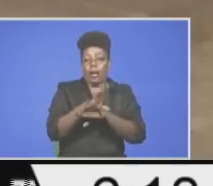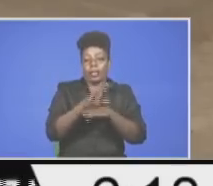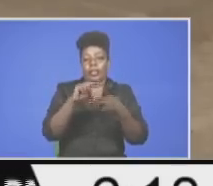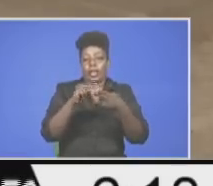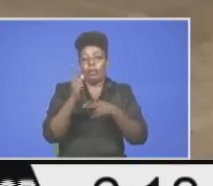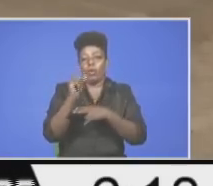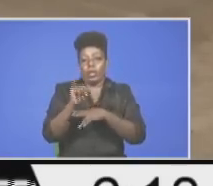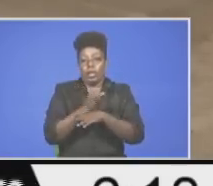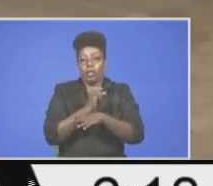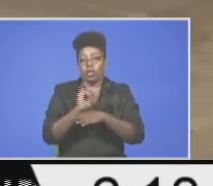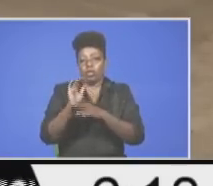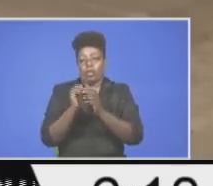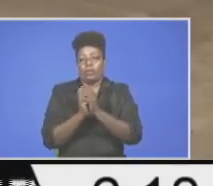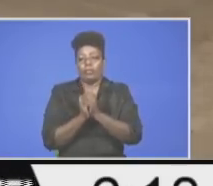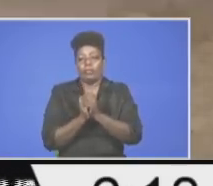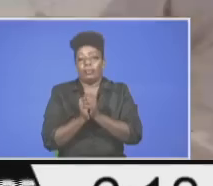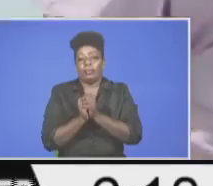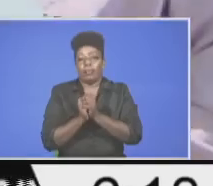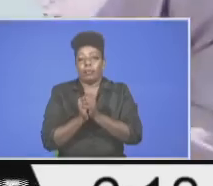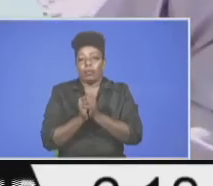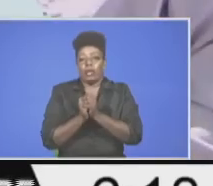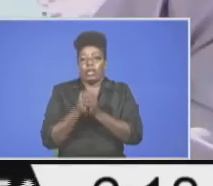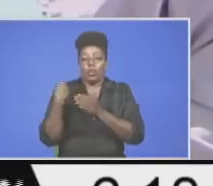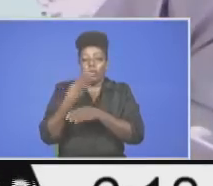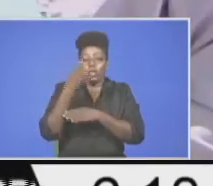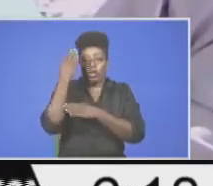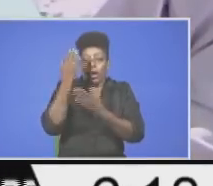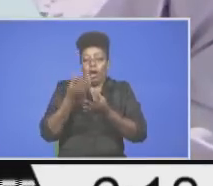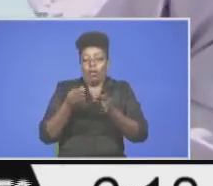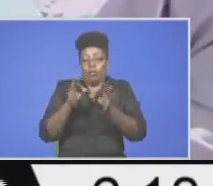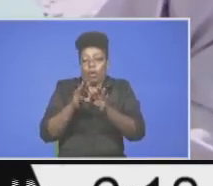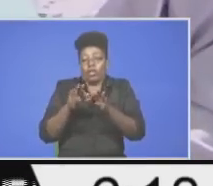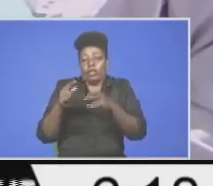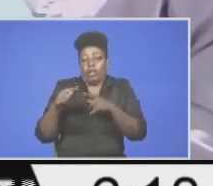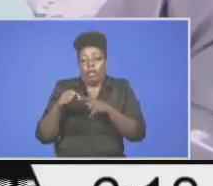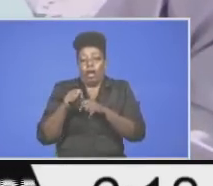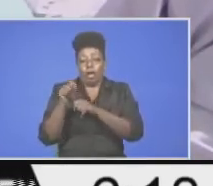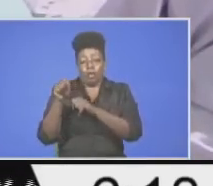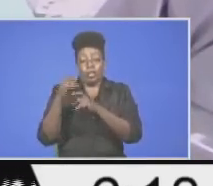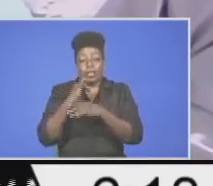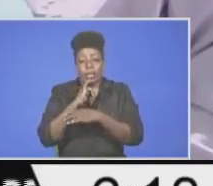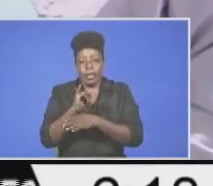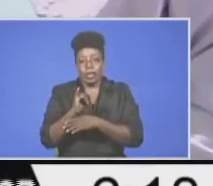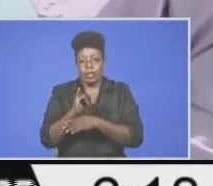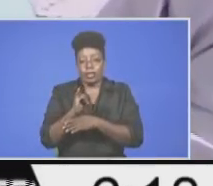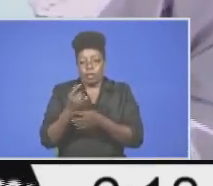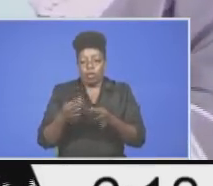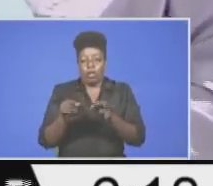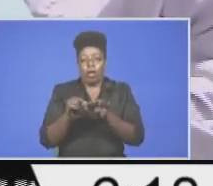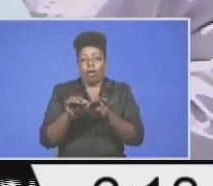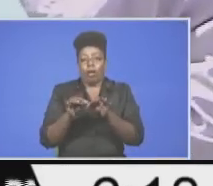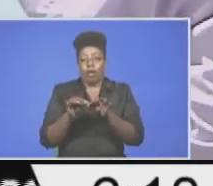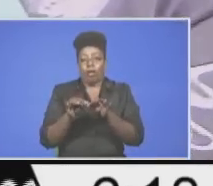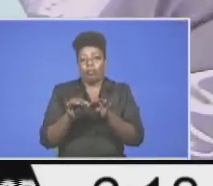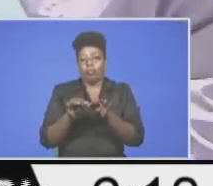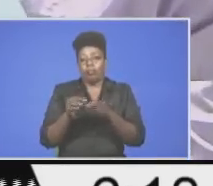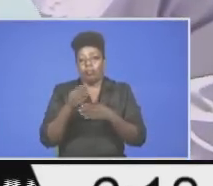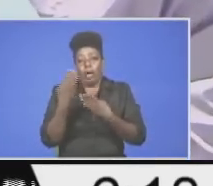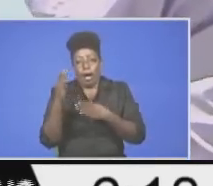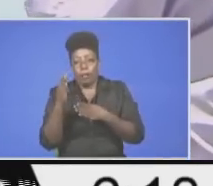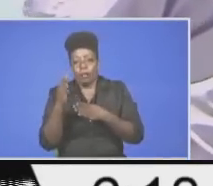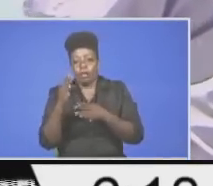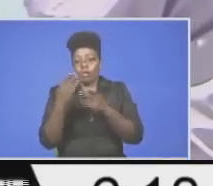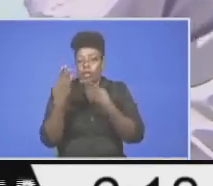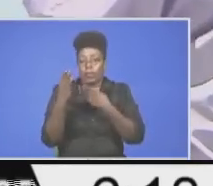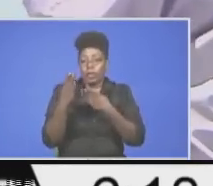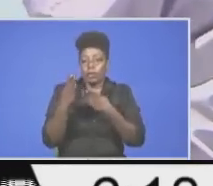#1 industry. Well, we know how important tourism is to the economy of the Bahamas, how important tourism is to the